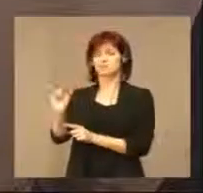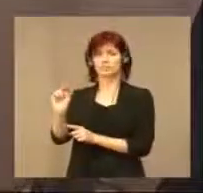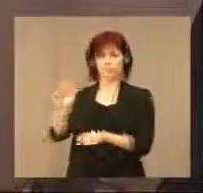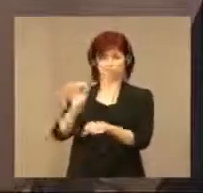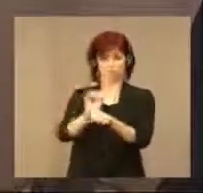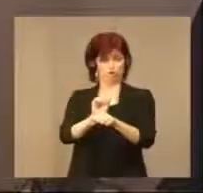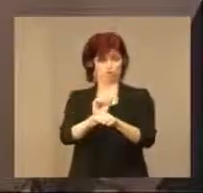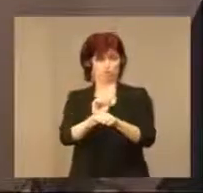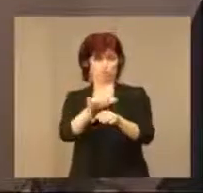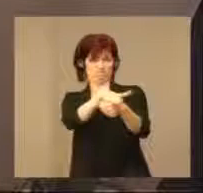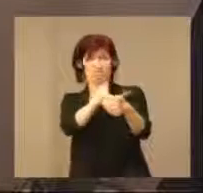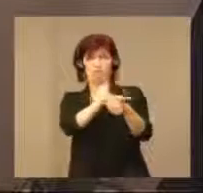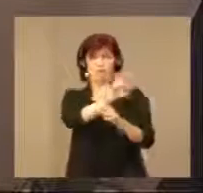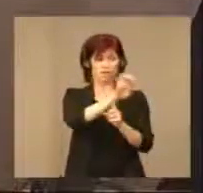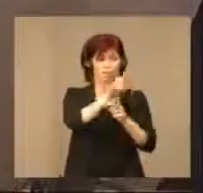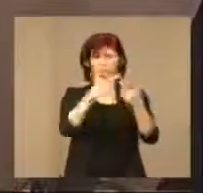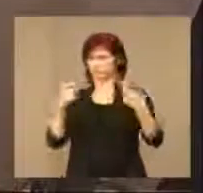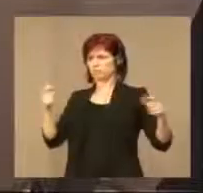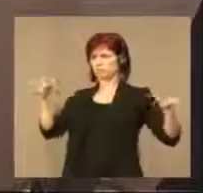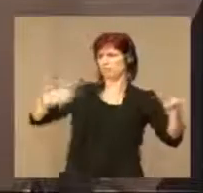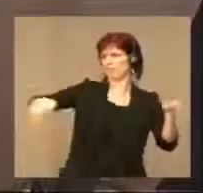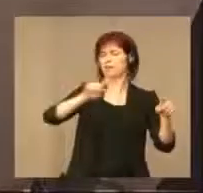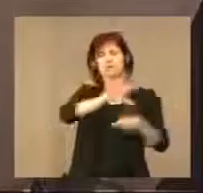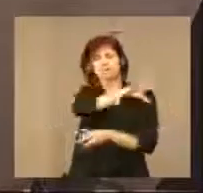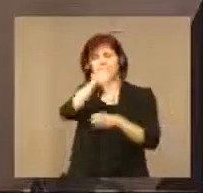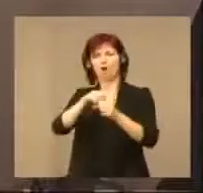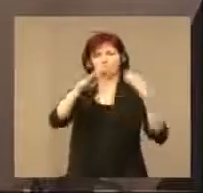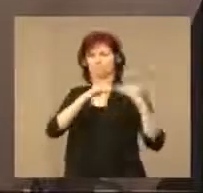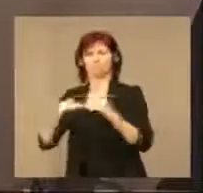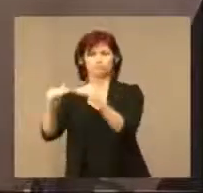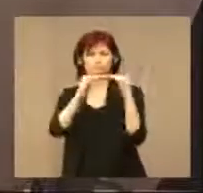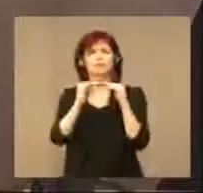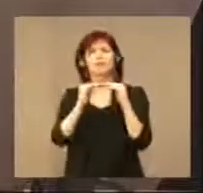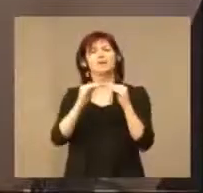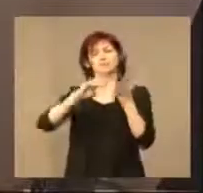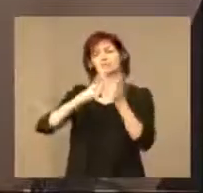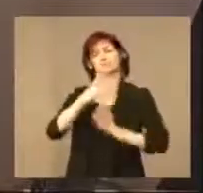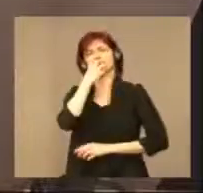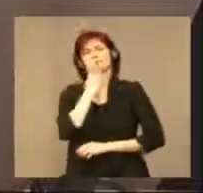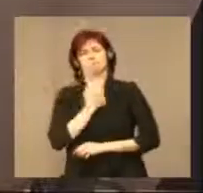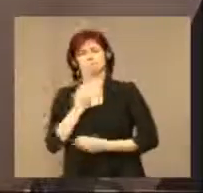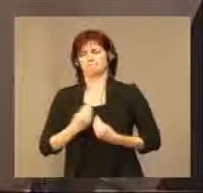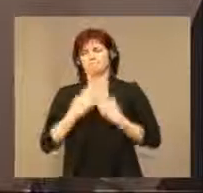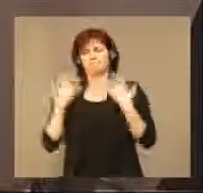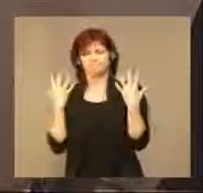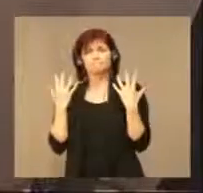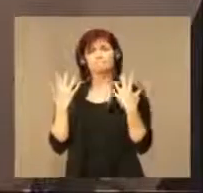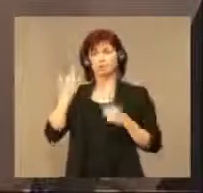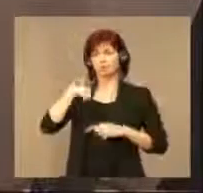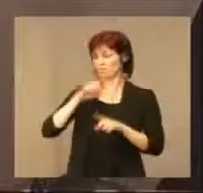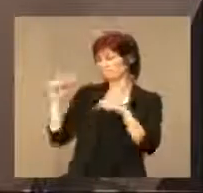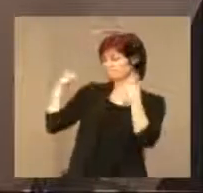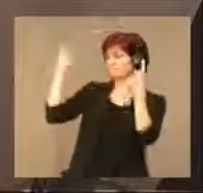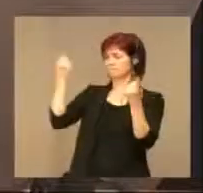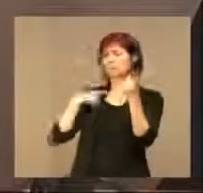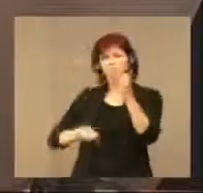benefit when everyone can participate equally in everyday life. There has been much progress in making our society more inclusive,